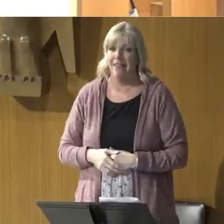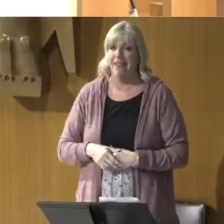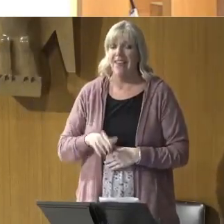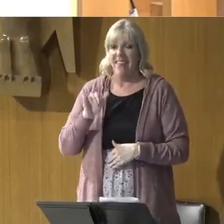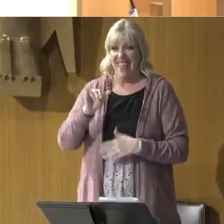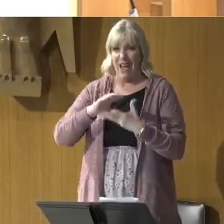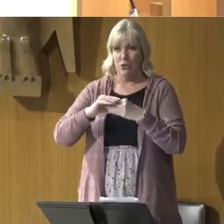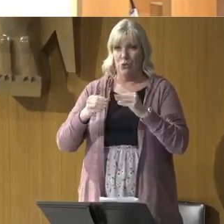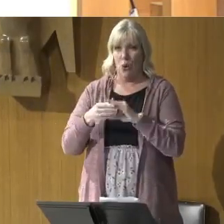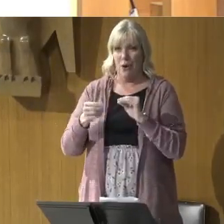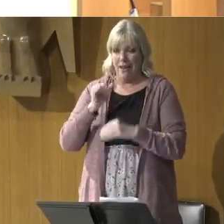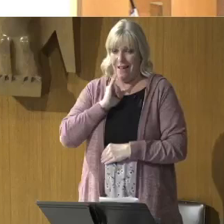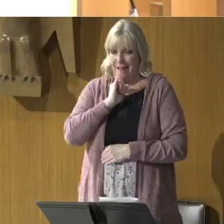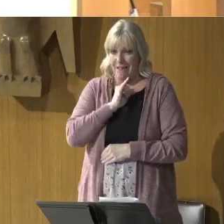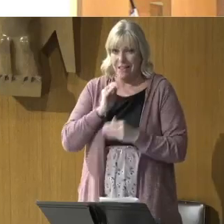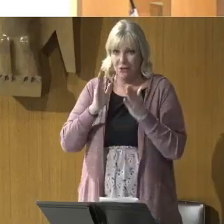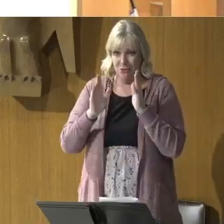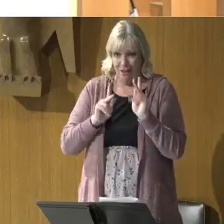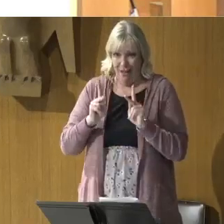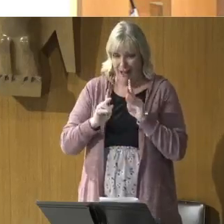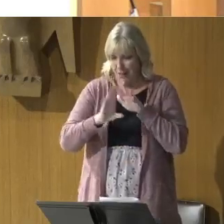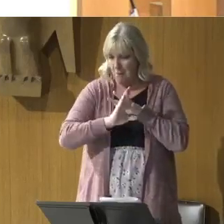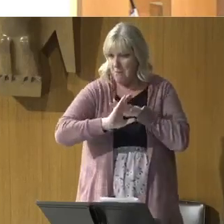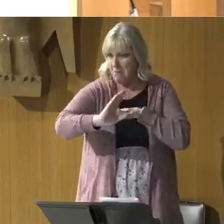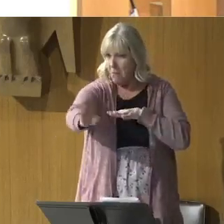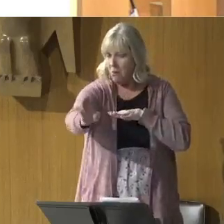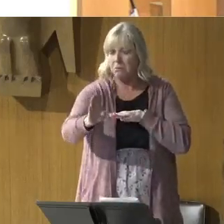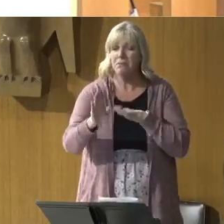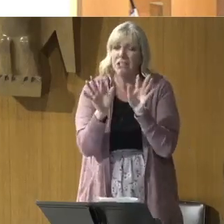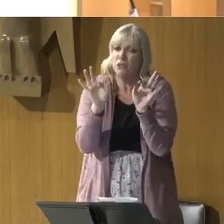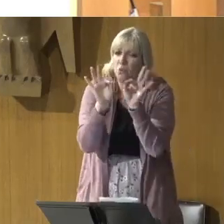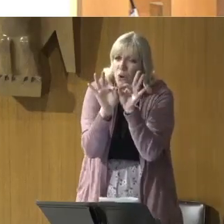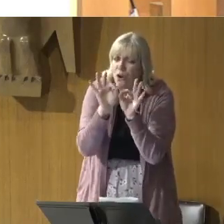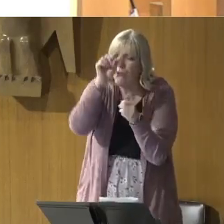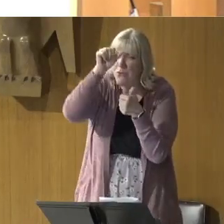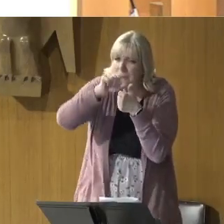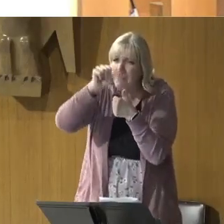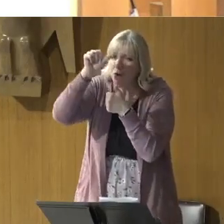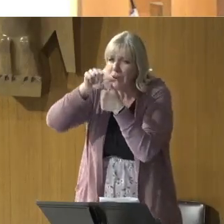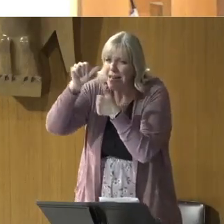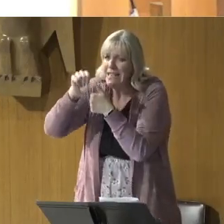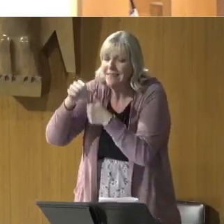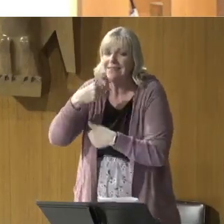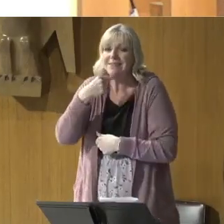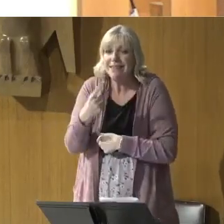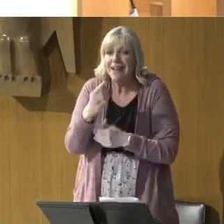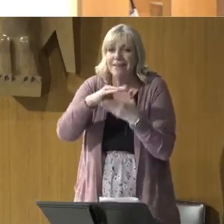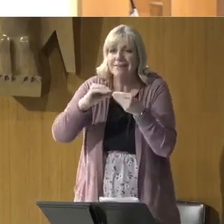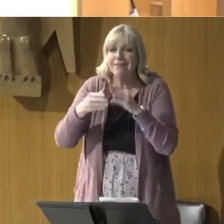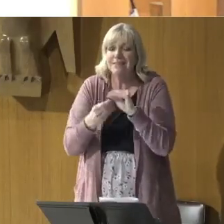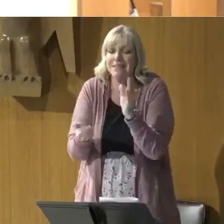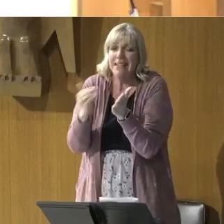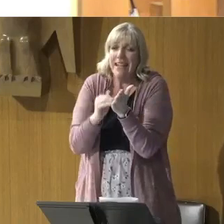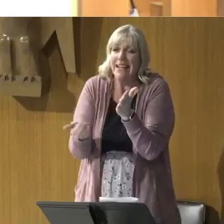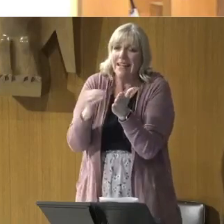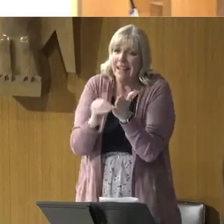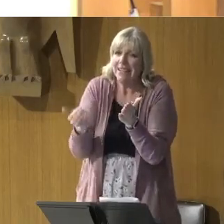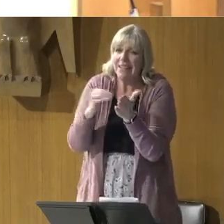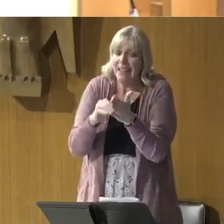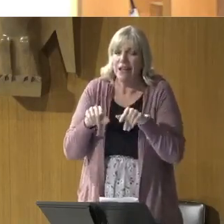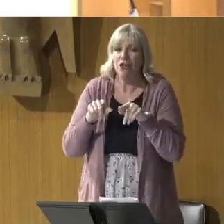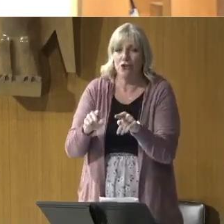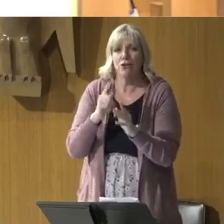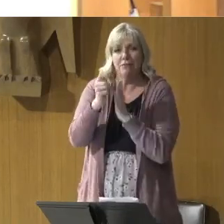was so monumental that it was worth remembering and retelling again and again each year during the Passover,